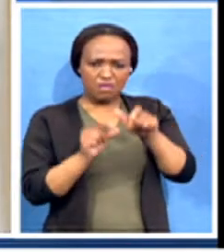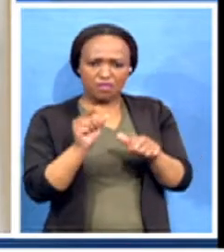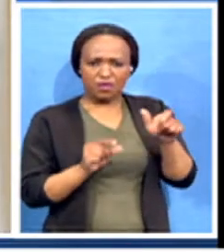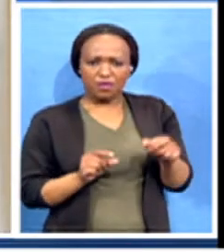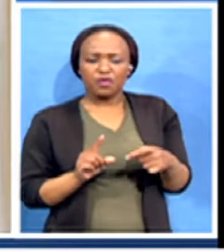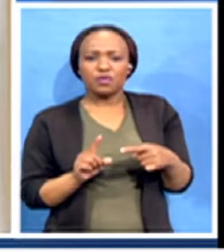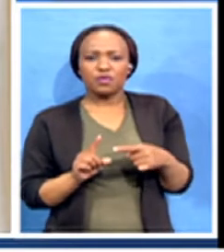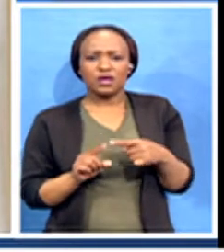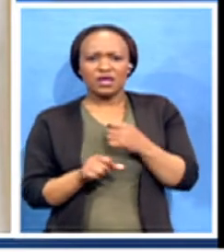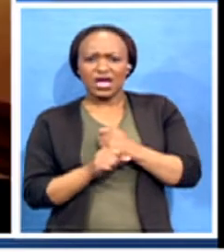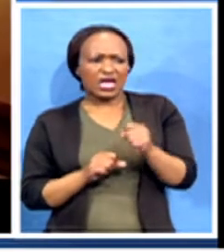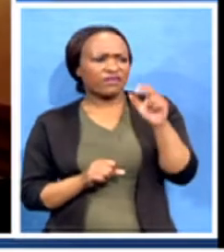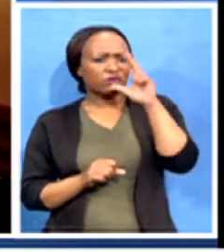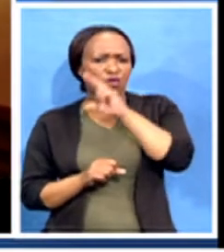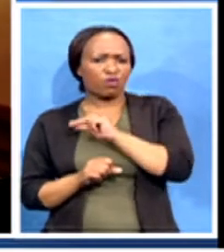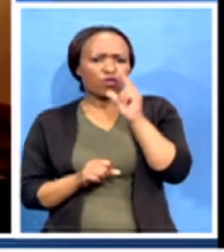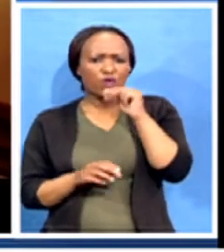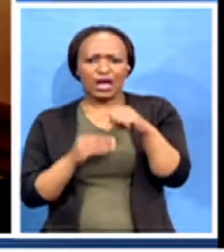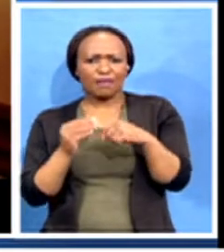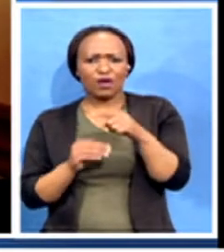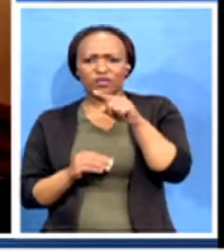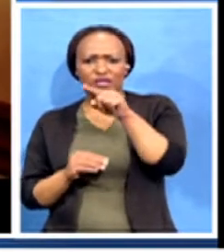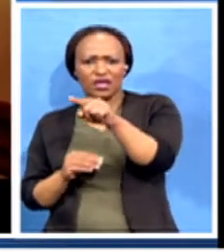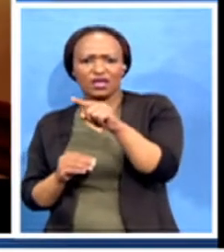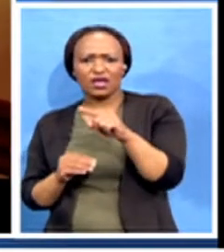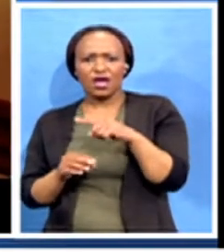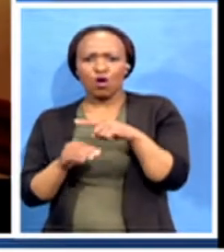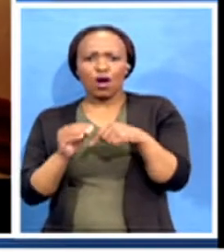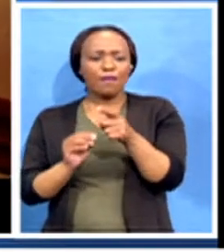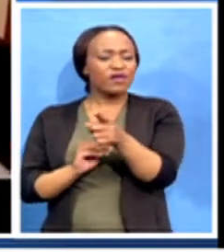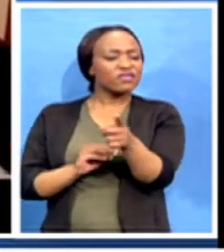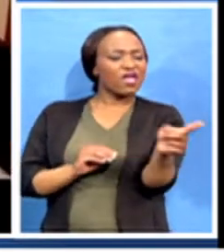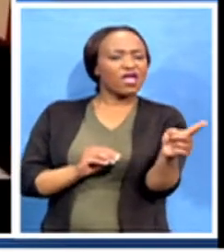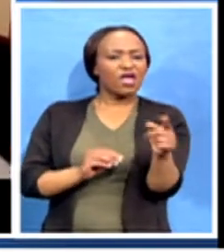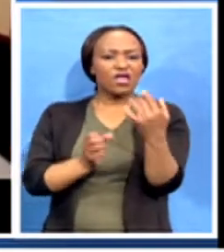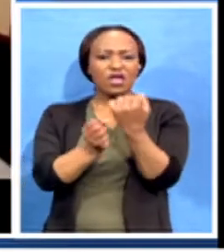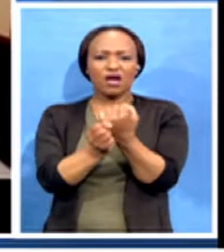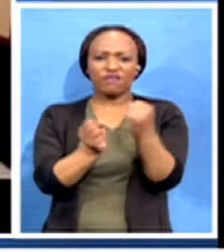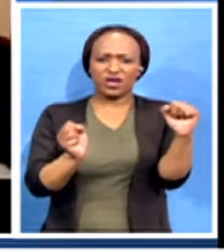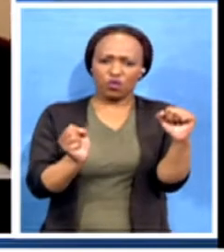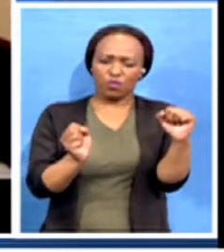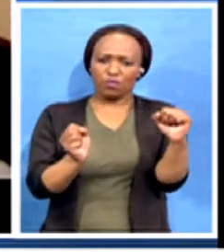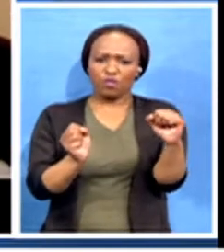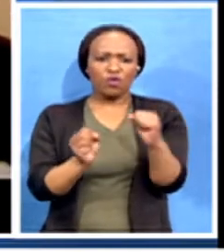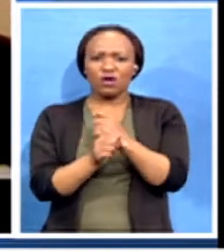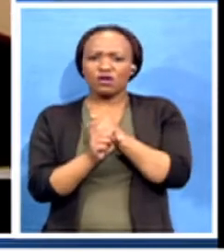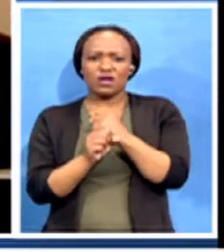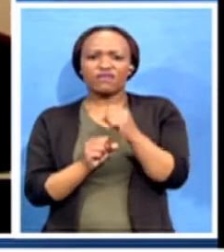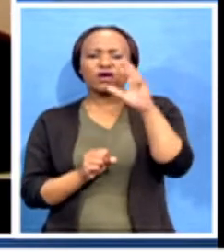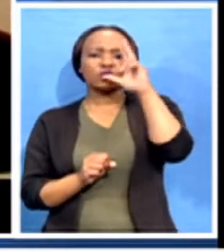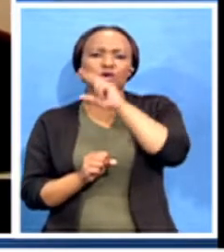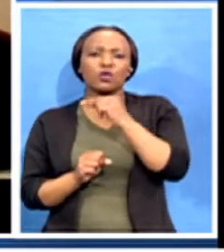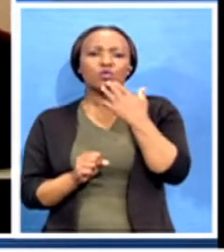talking about them and about their freedom, and wasn't talking